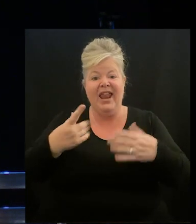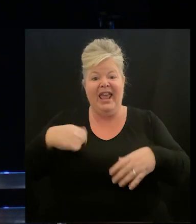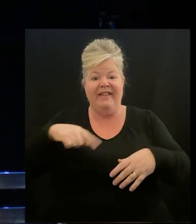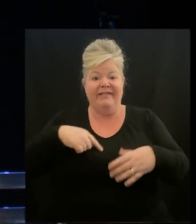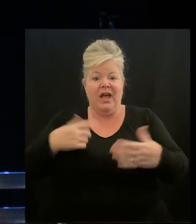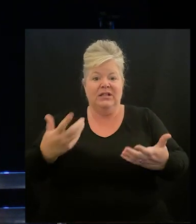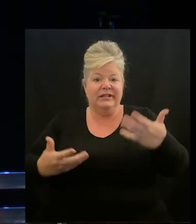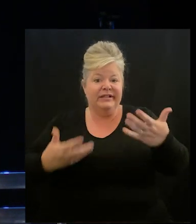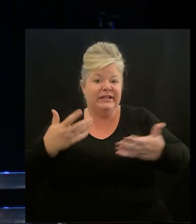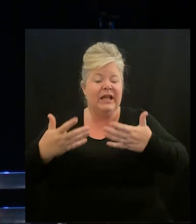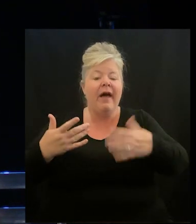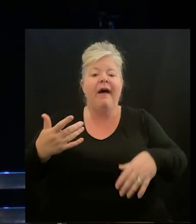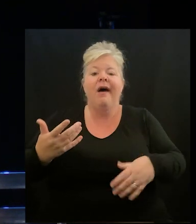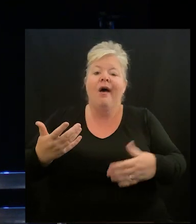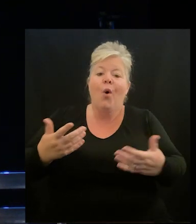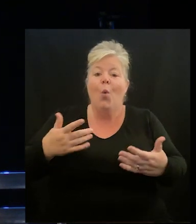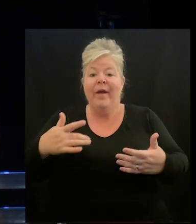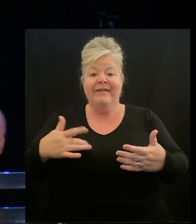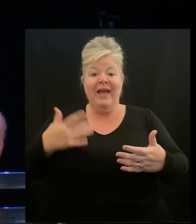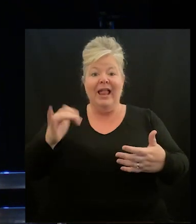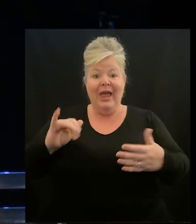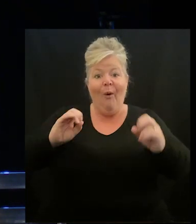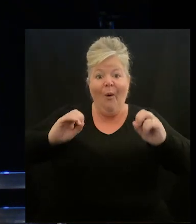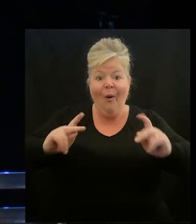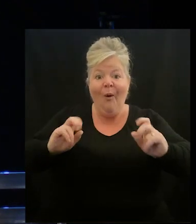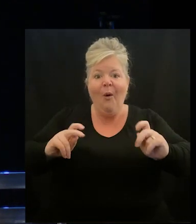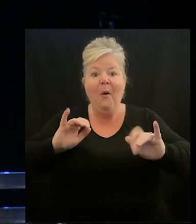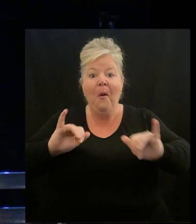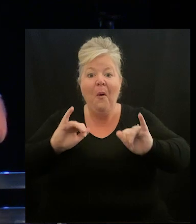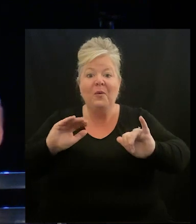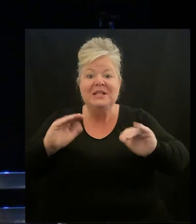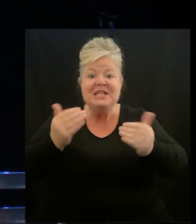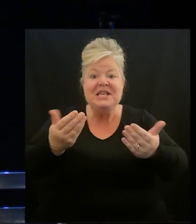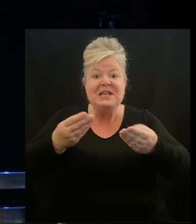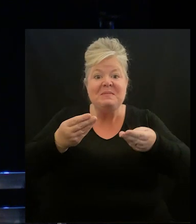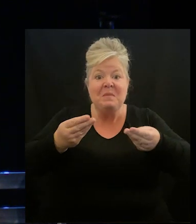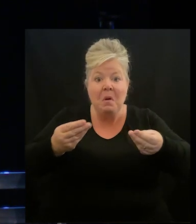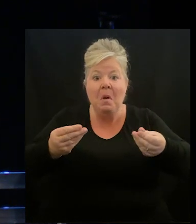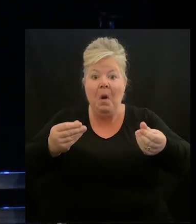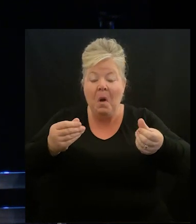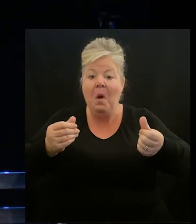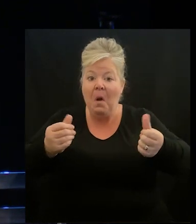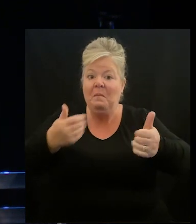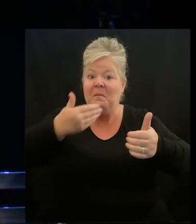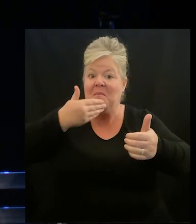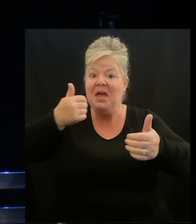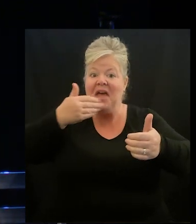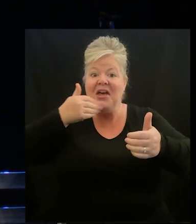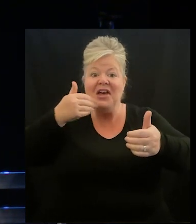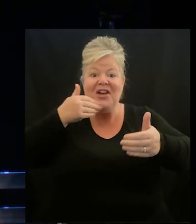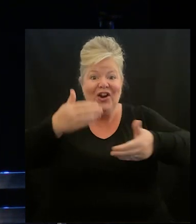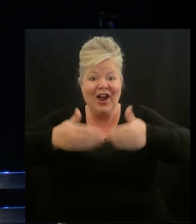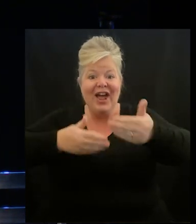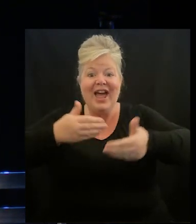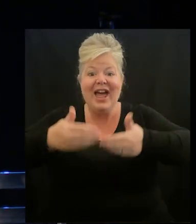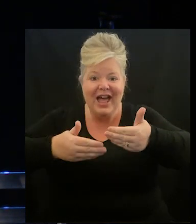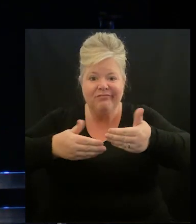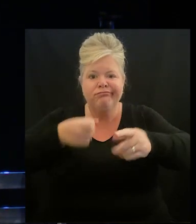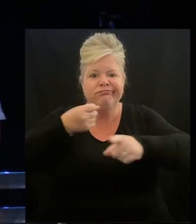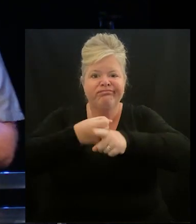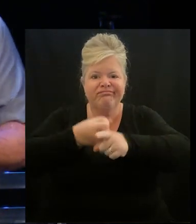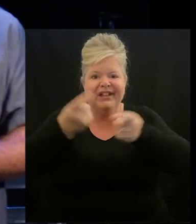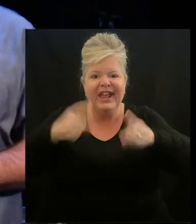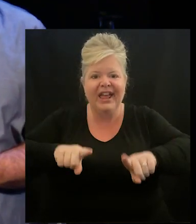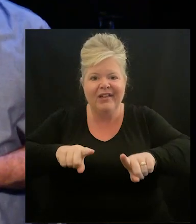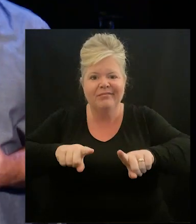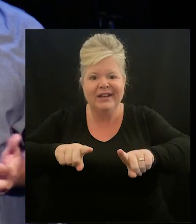of us who felt as though that things were starting to somewhat get back to normal. One of the